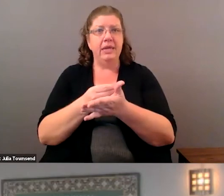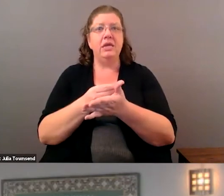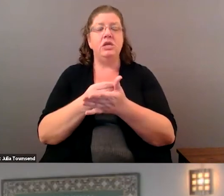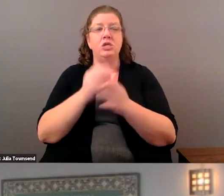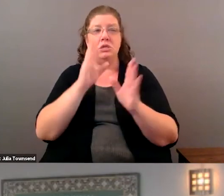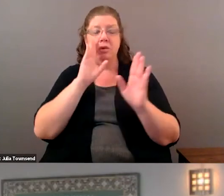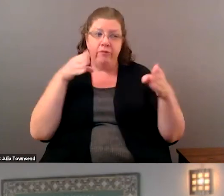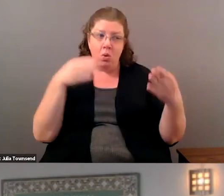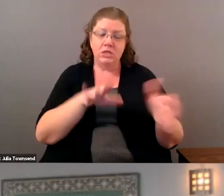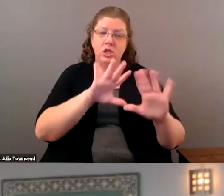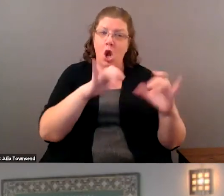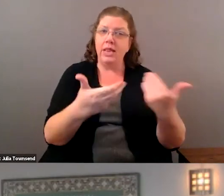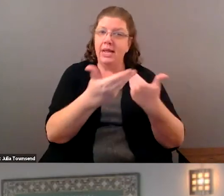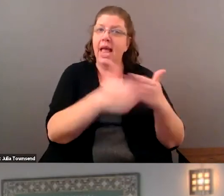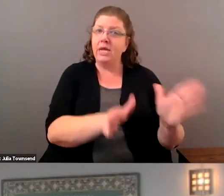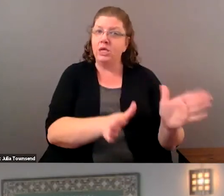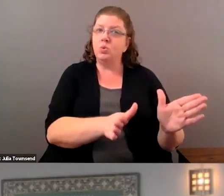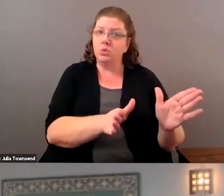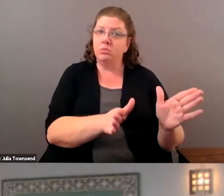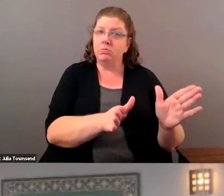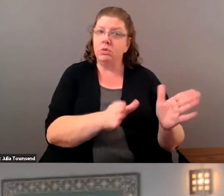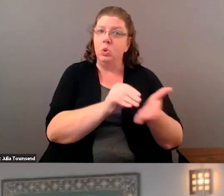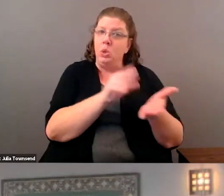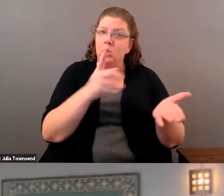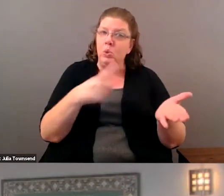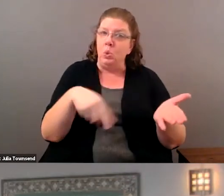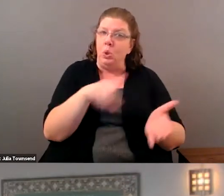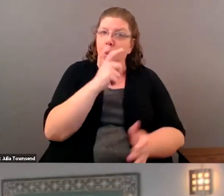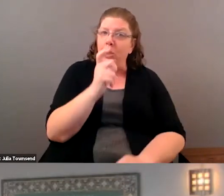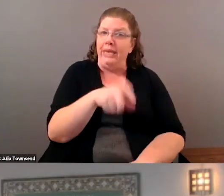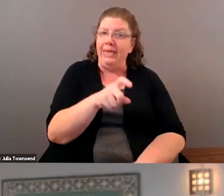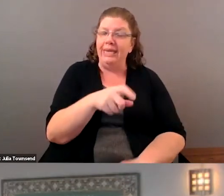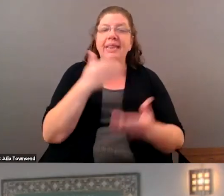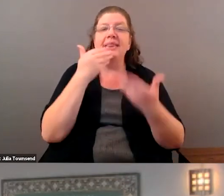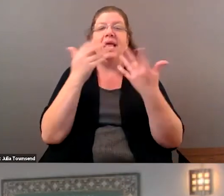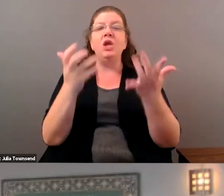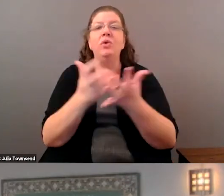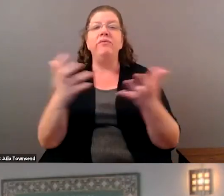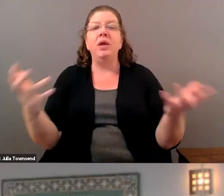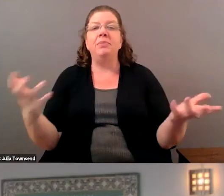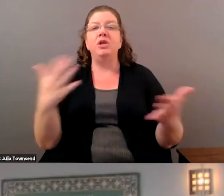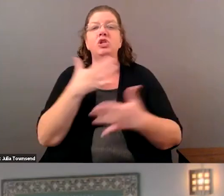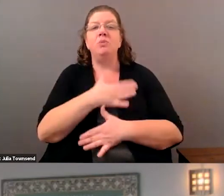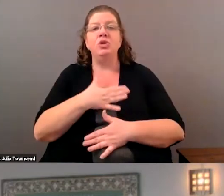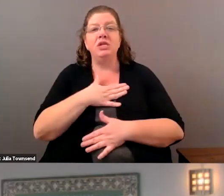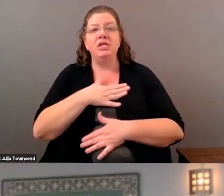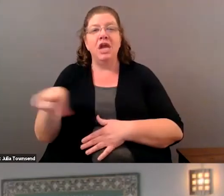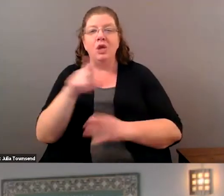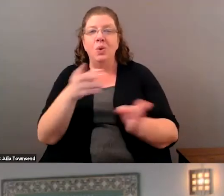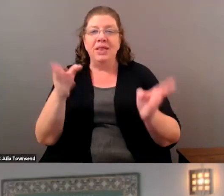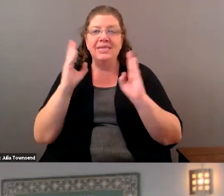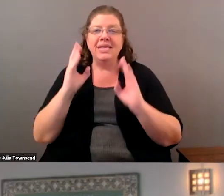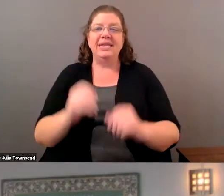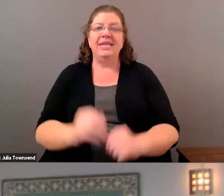classroom, to the students who need it. And thank you very much. Appreciate you listening.